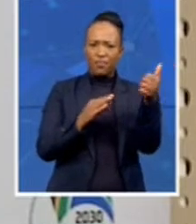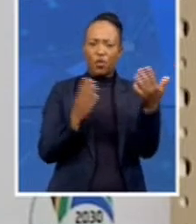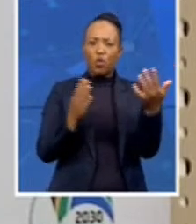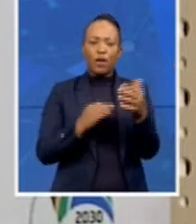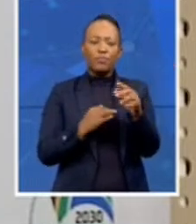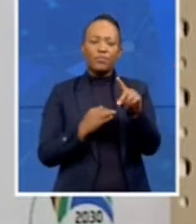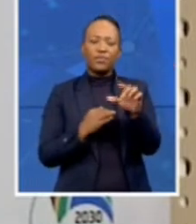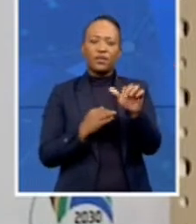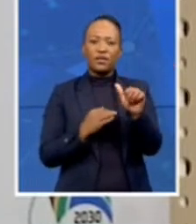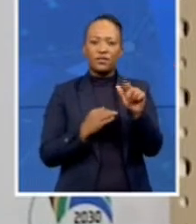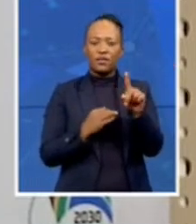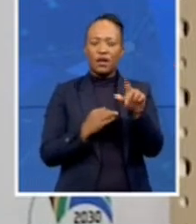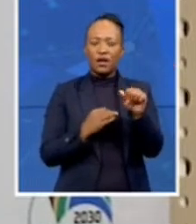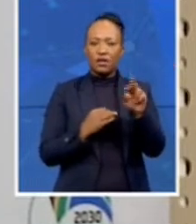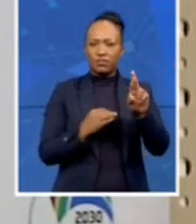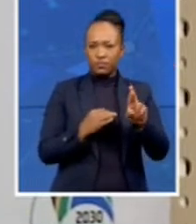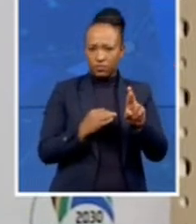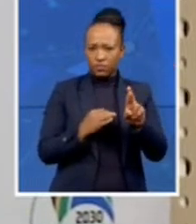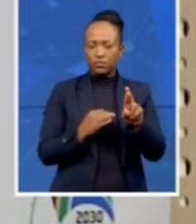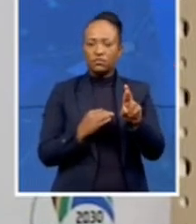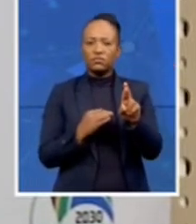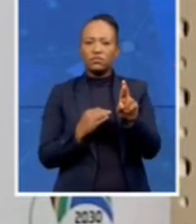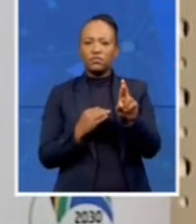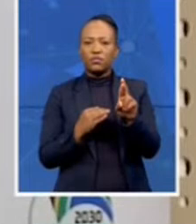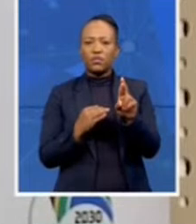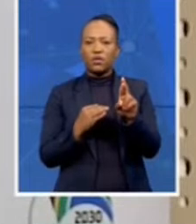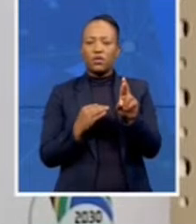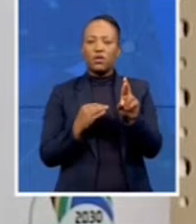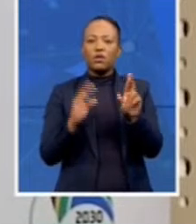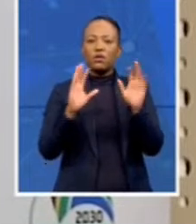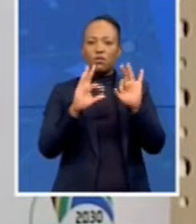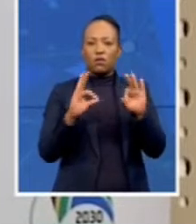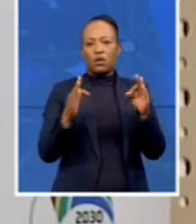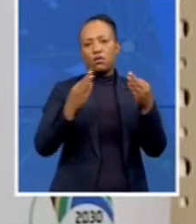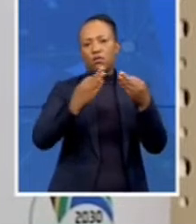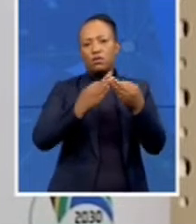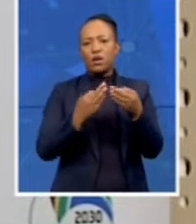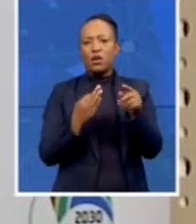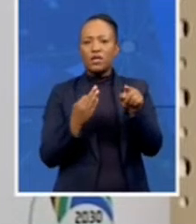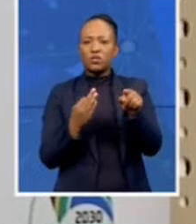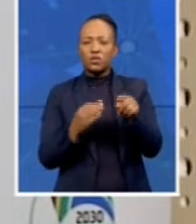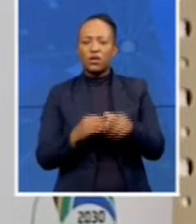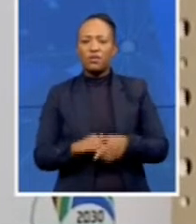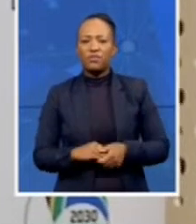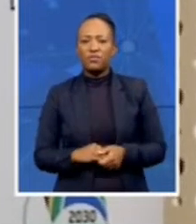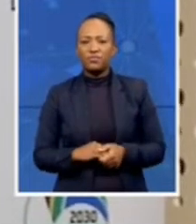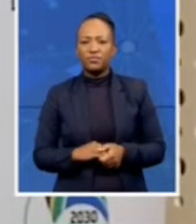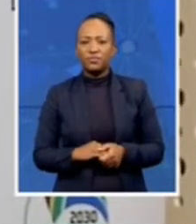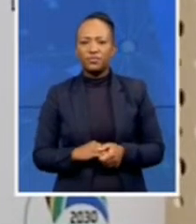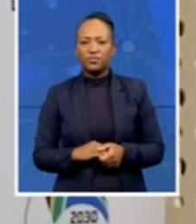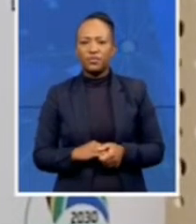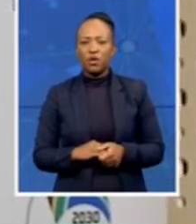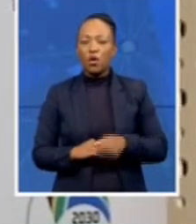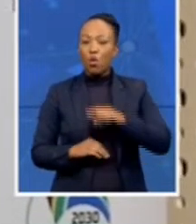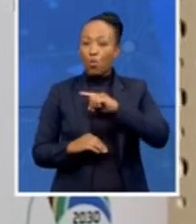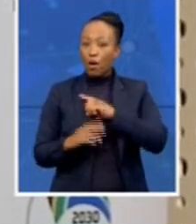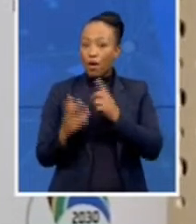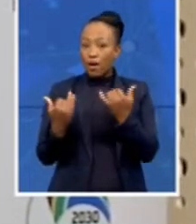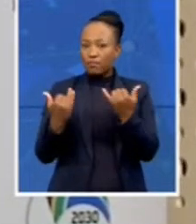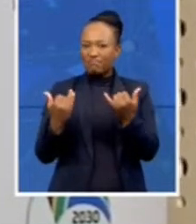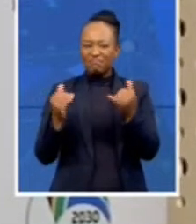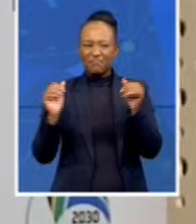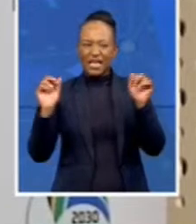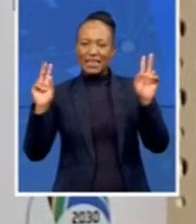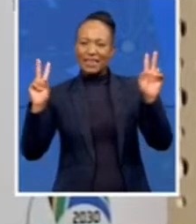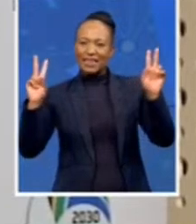And that gathering in Senegal is working on a theme, water